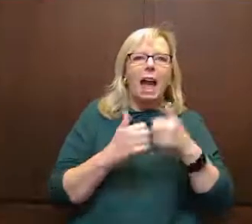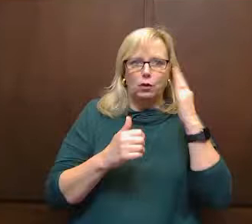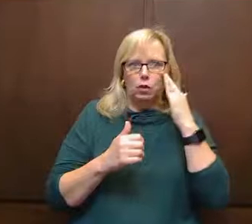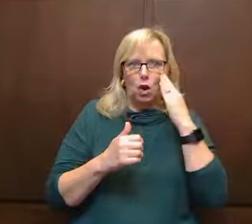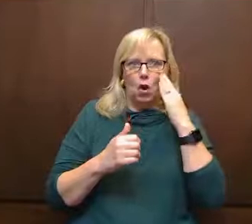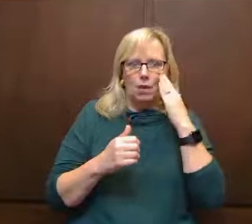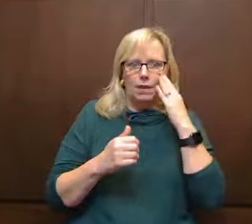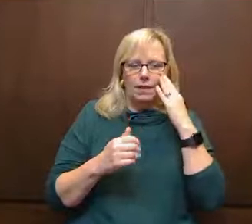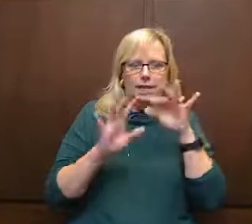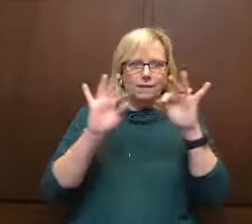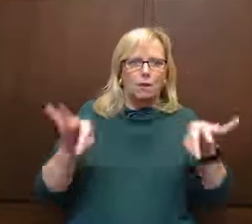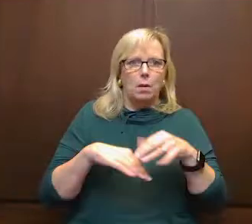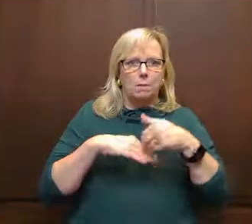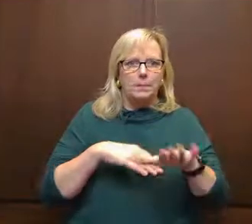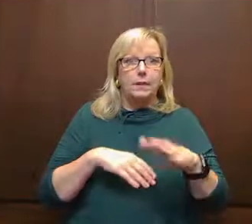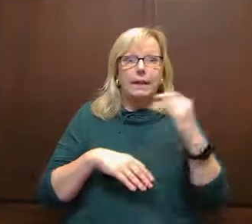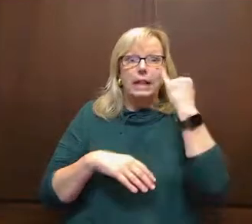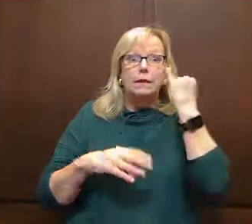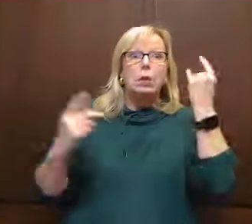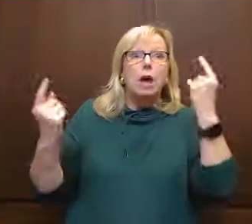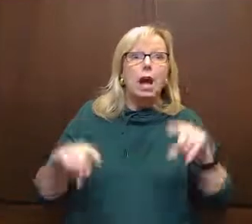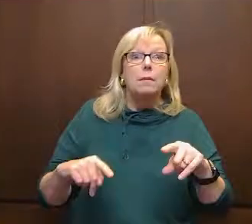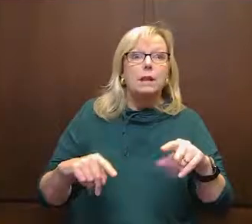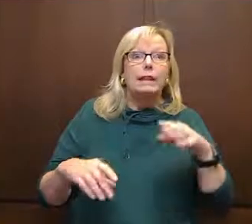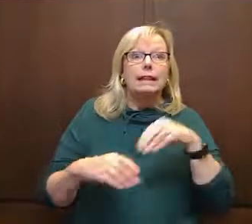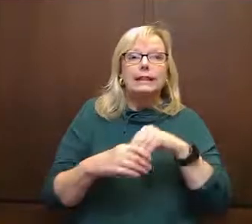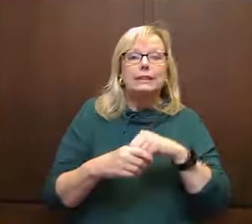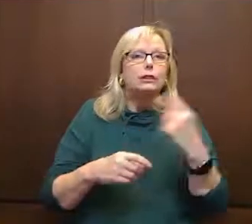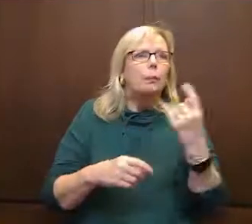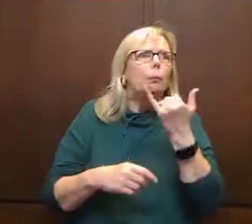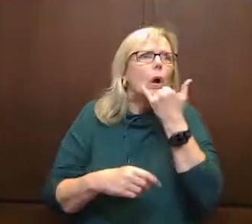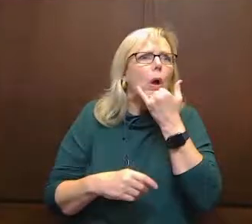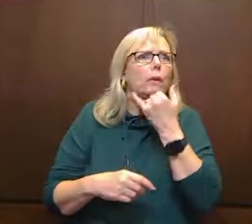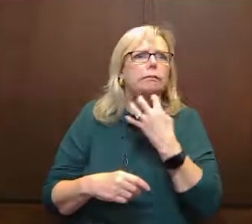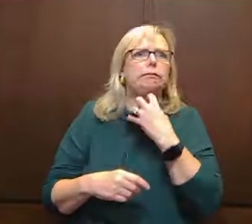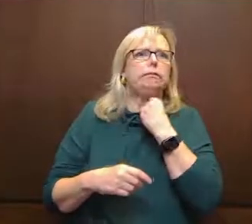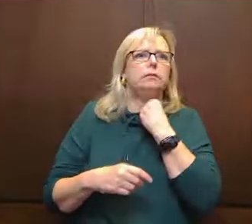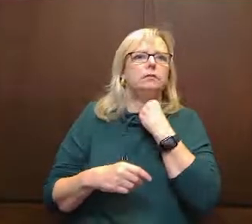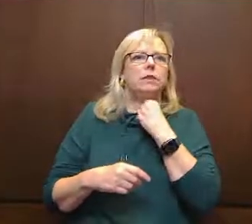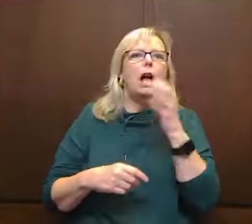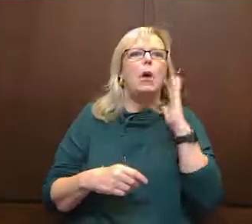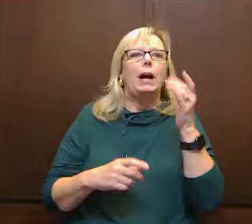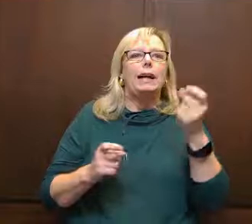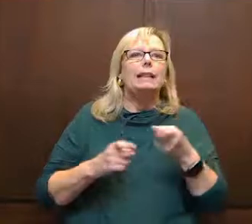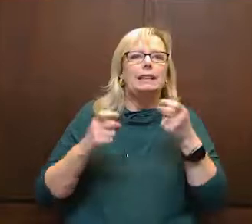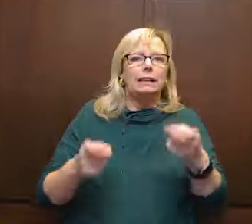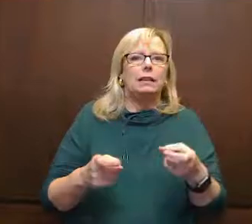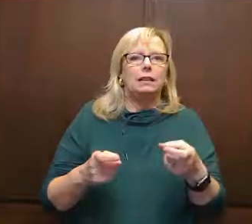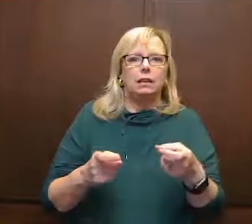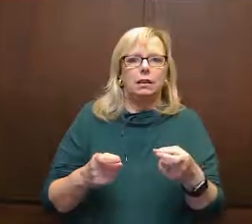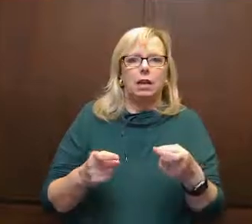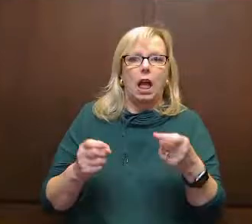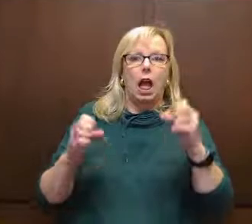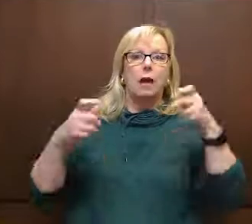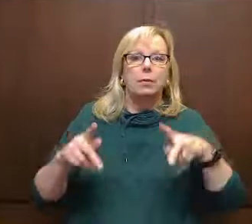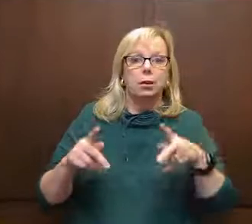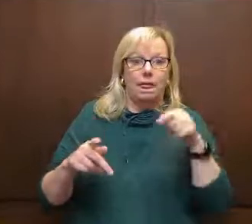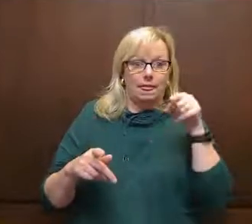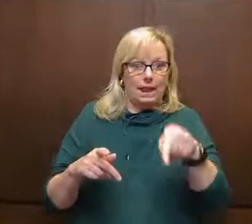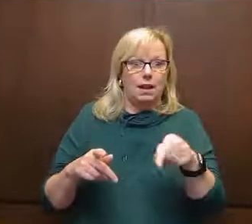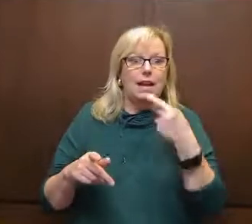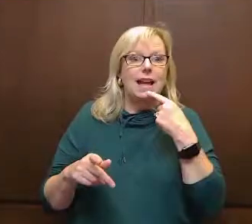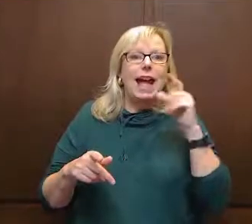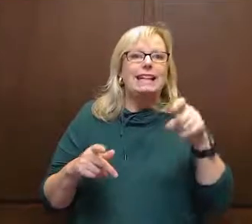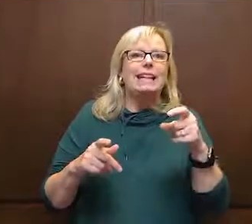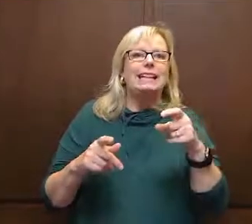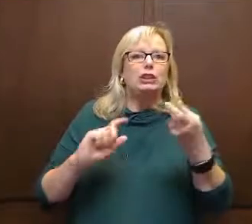has been submitted. If you happen to have entered any wrong information, it does give you that opportunity there to say,